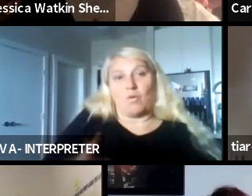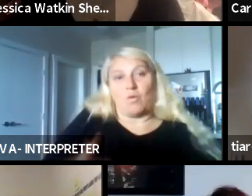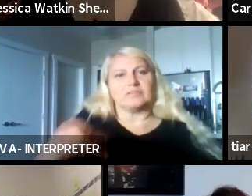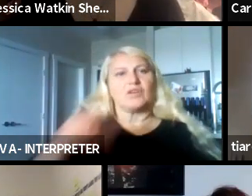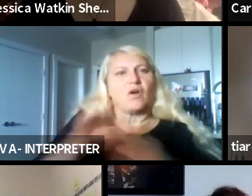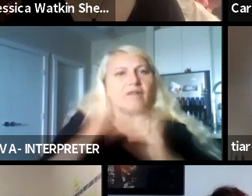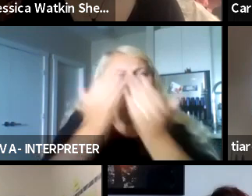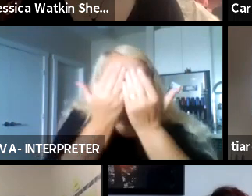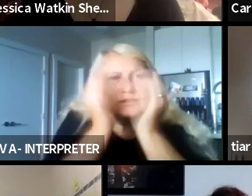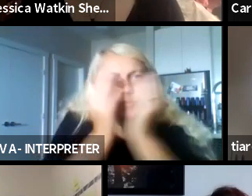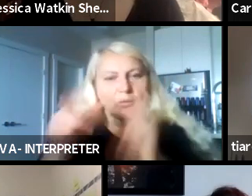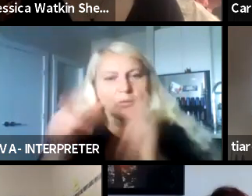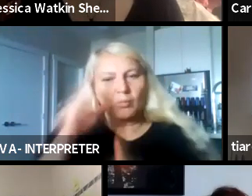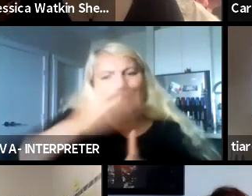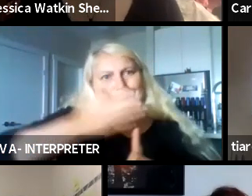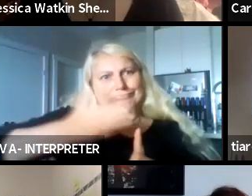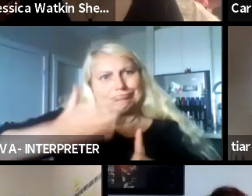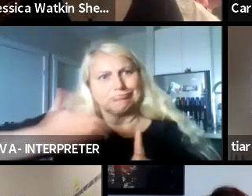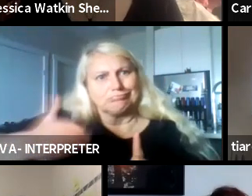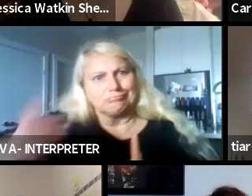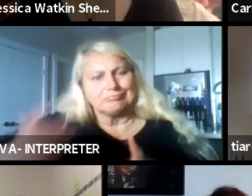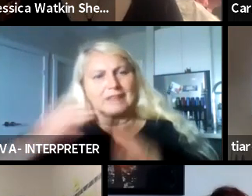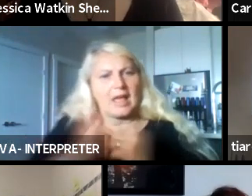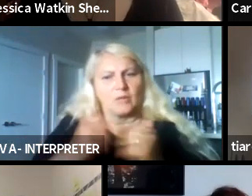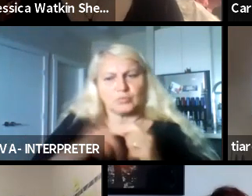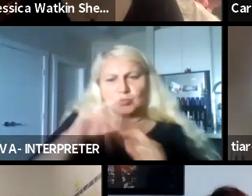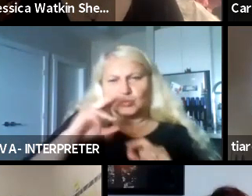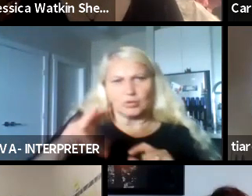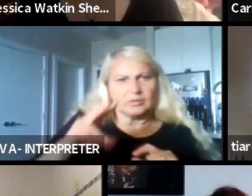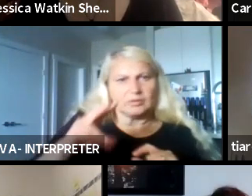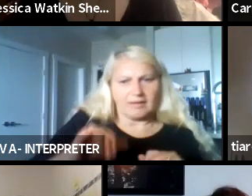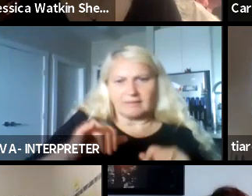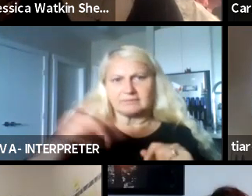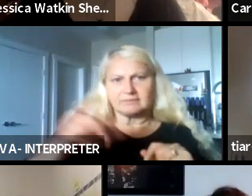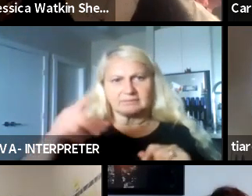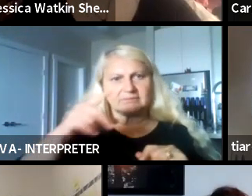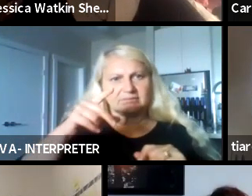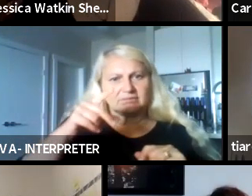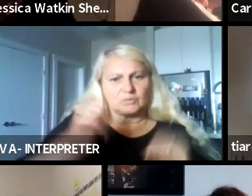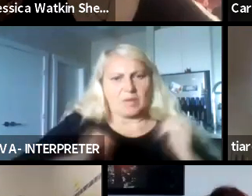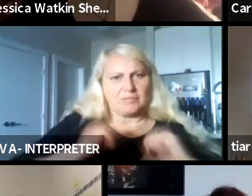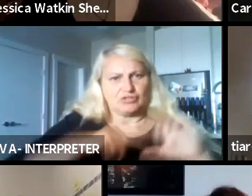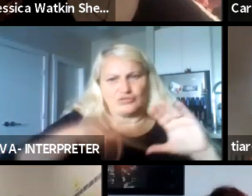Facebook. Look us up, say hello,